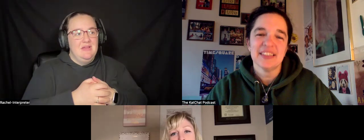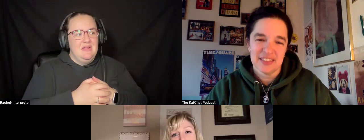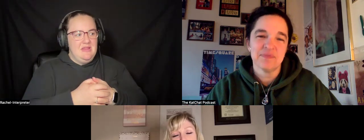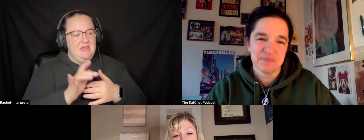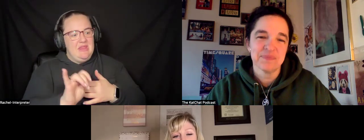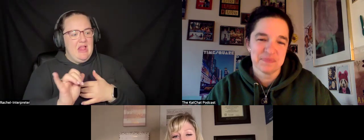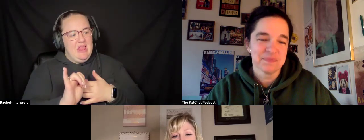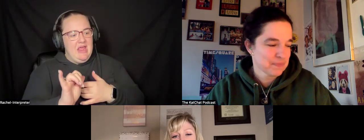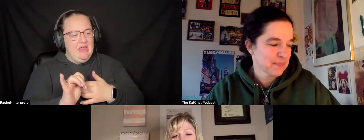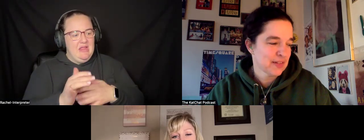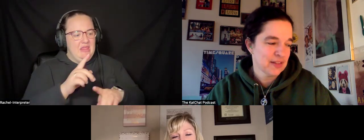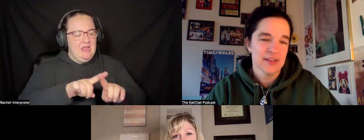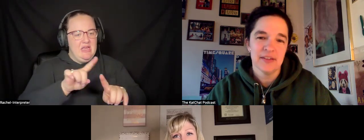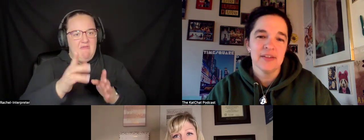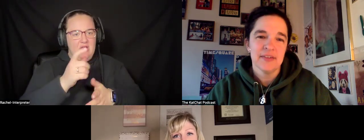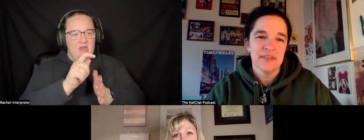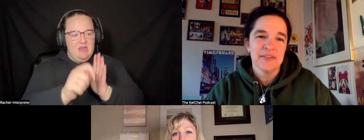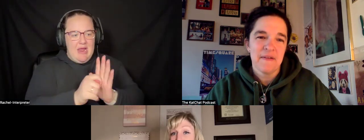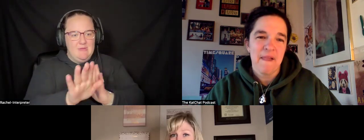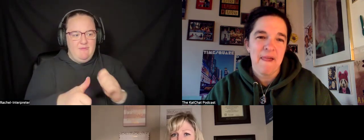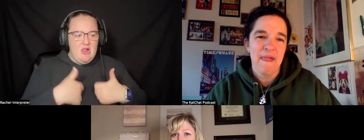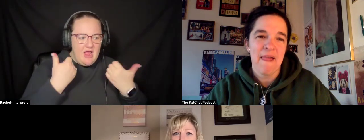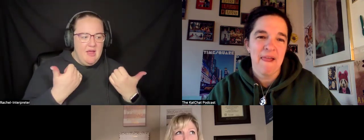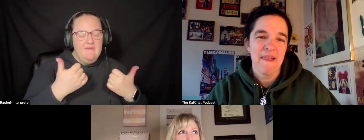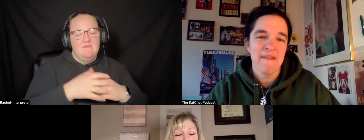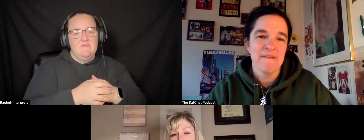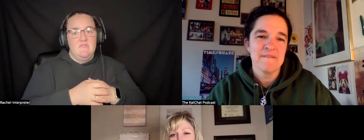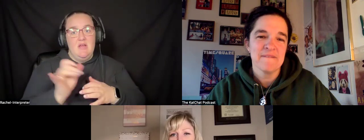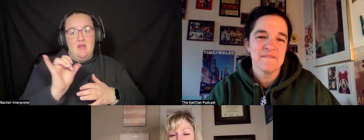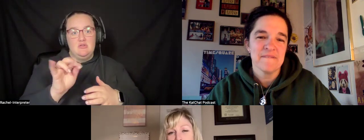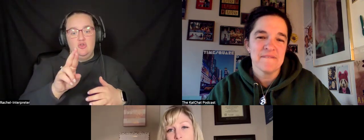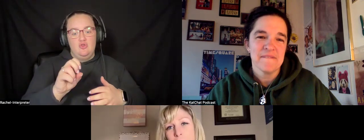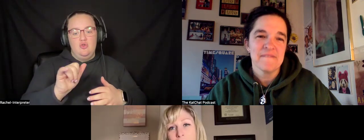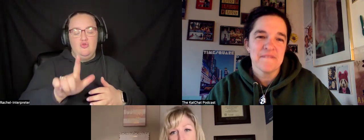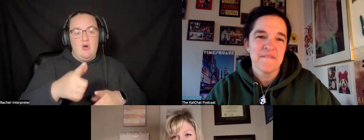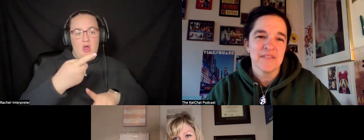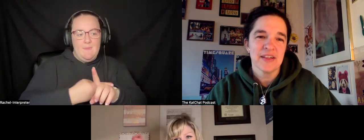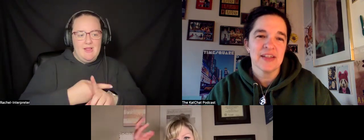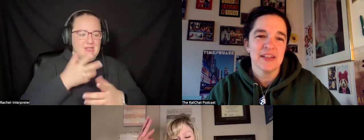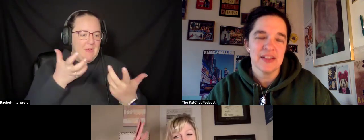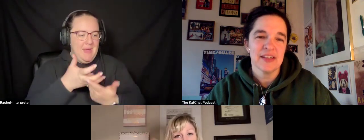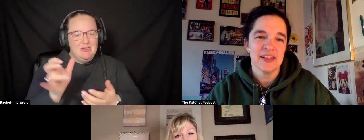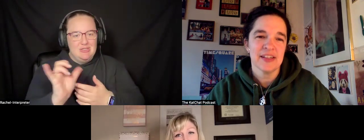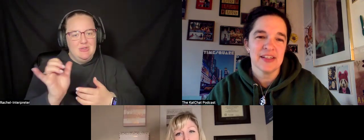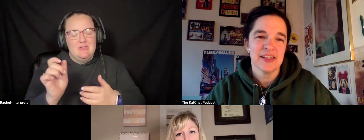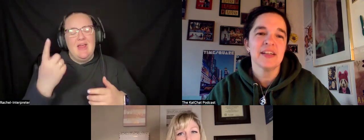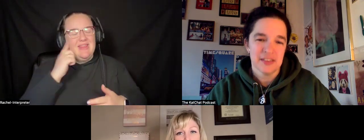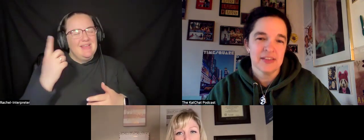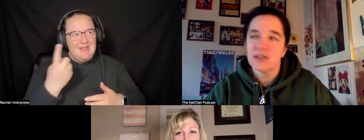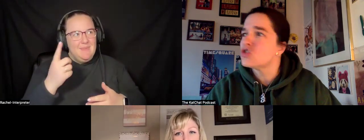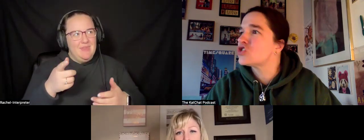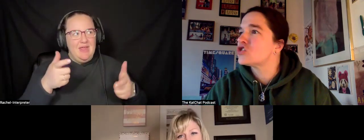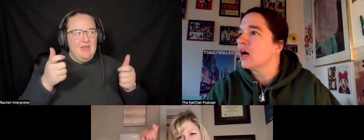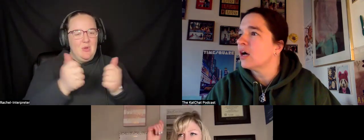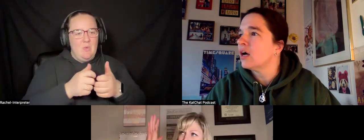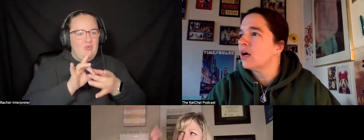like at various stages of your life? And it's also Royal Month, so that's fitting too. So it'd have to be like the crown, or wearing your